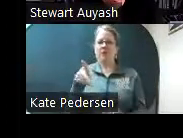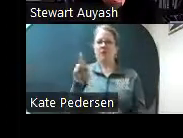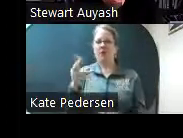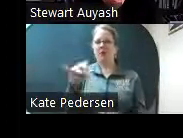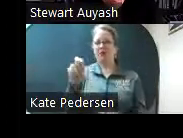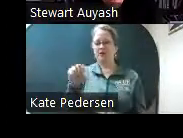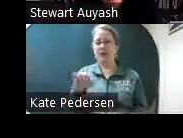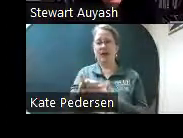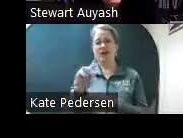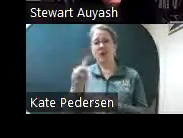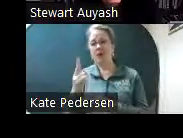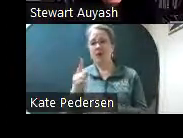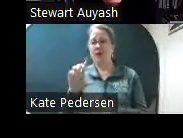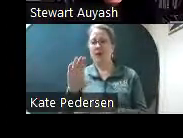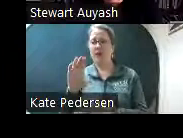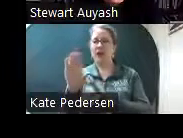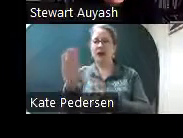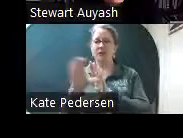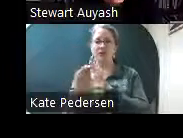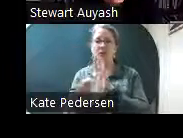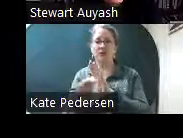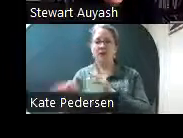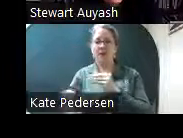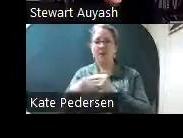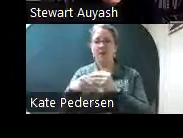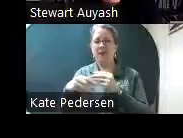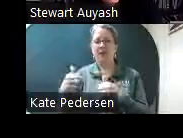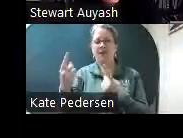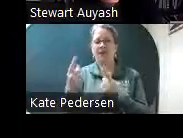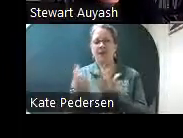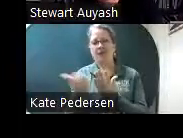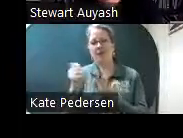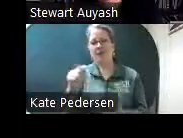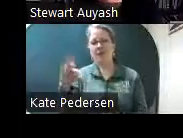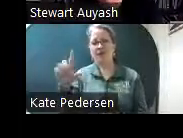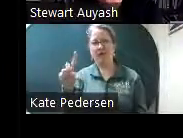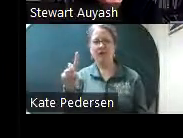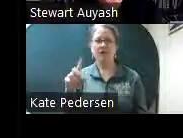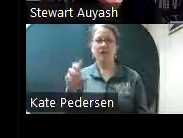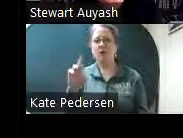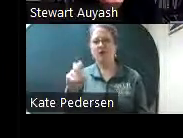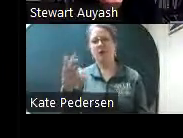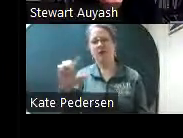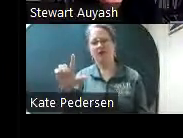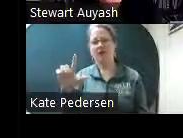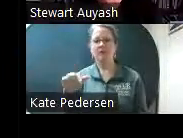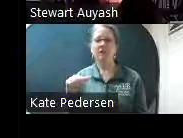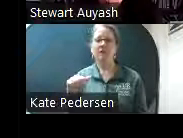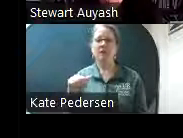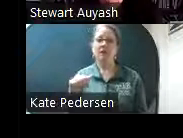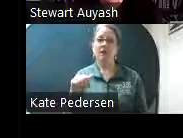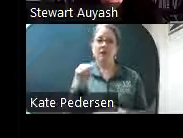that was ever repealed. One of the side effects of the Prohibition was that women, who rarely ever